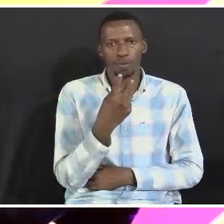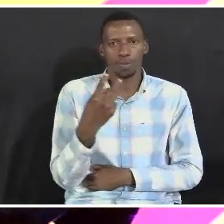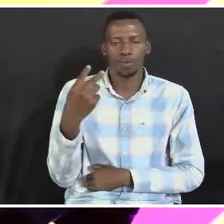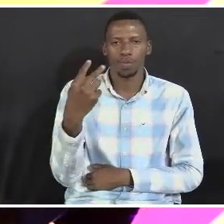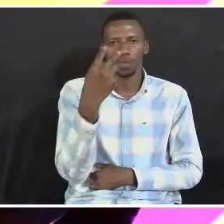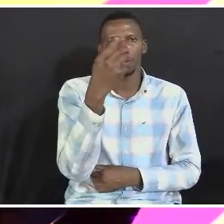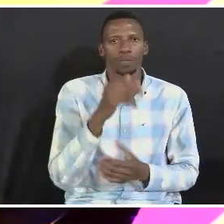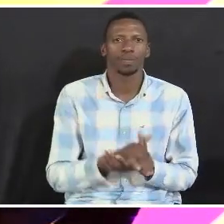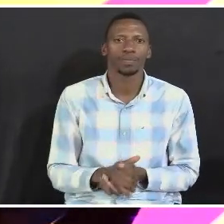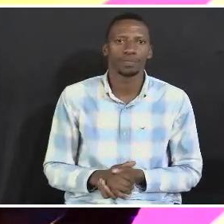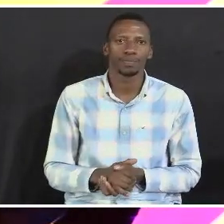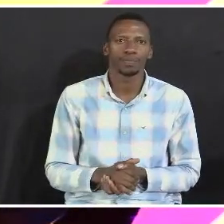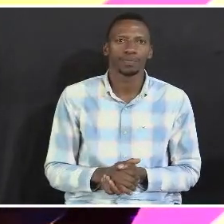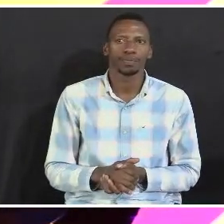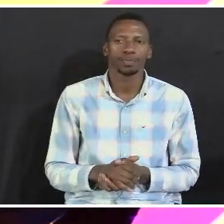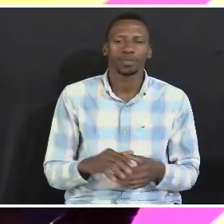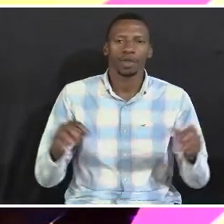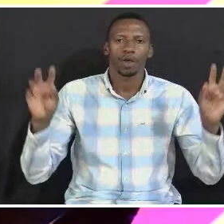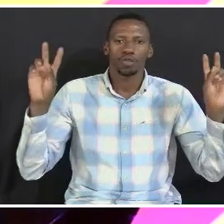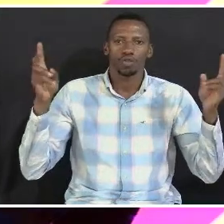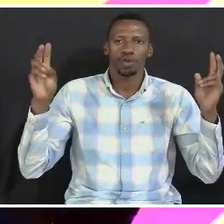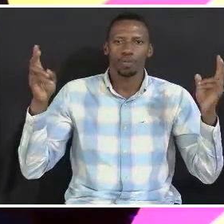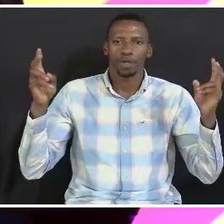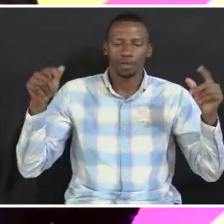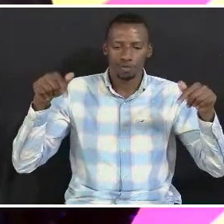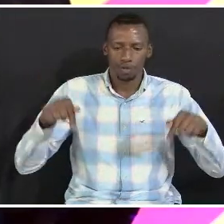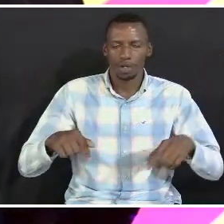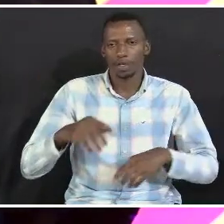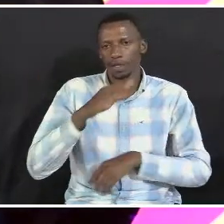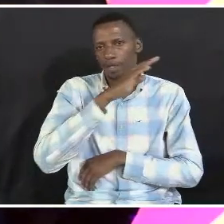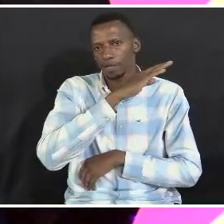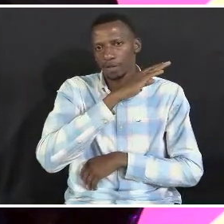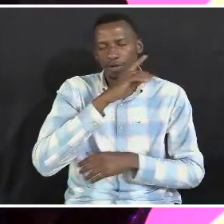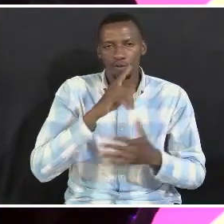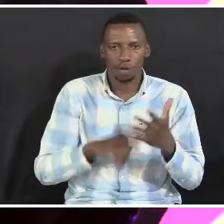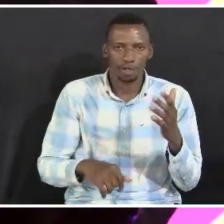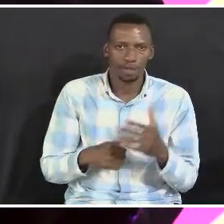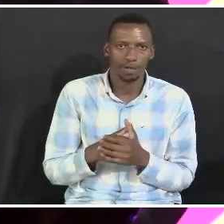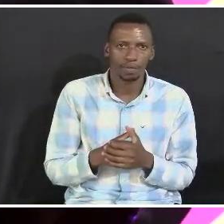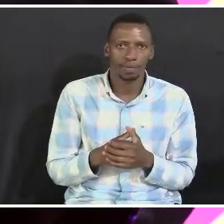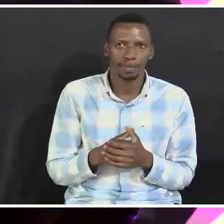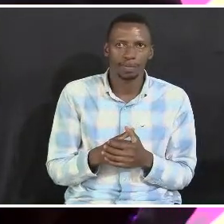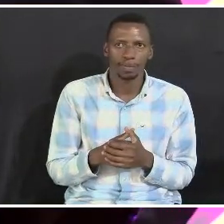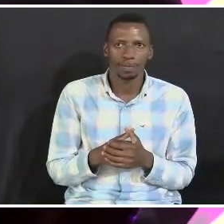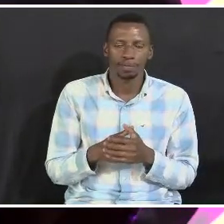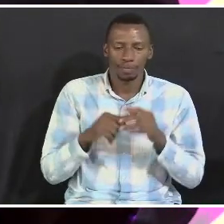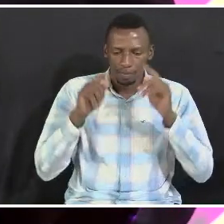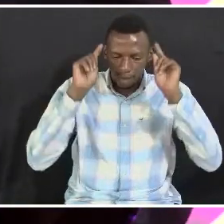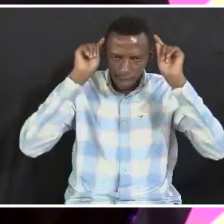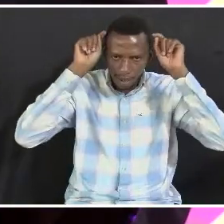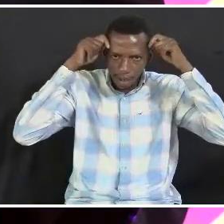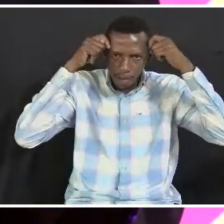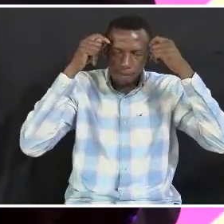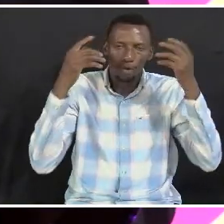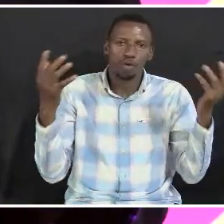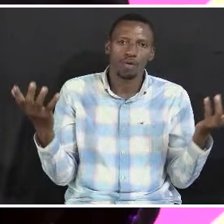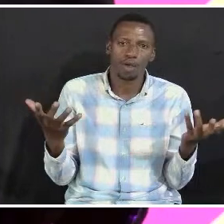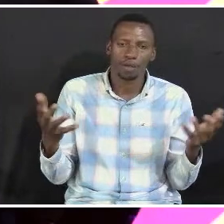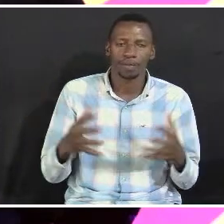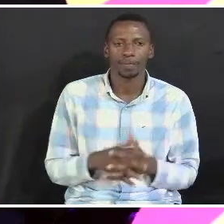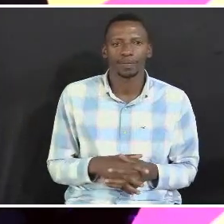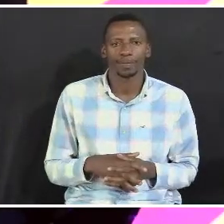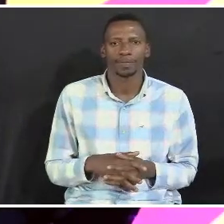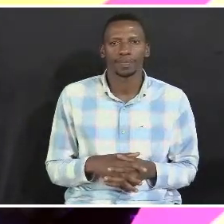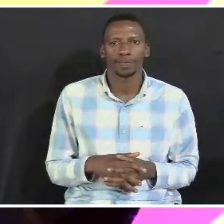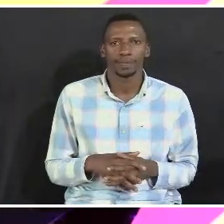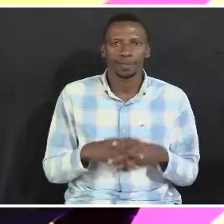Our talk this evening is entitled, where is the lamb?